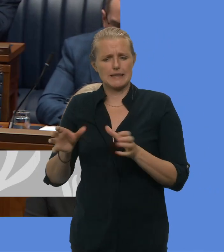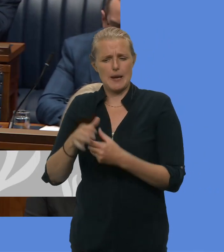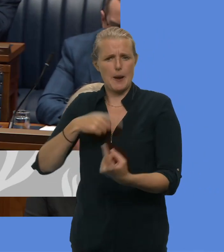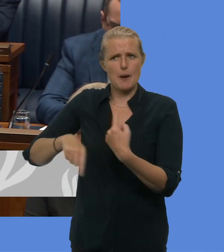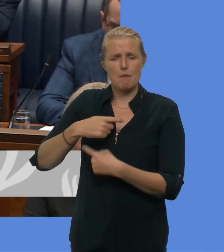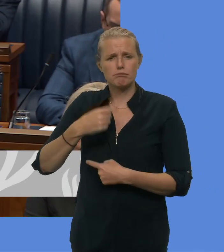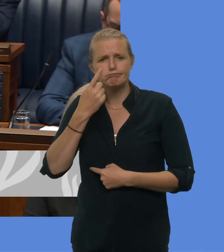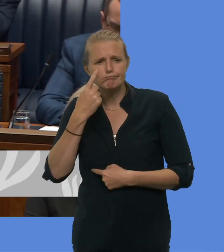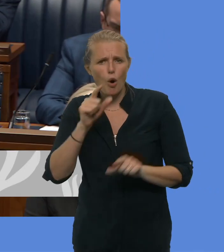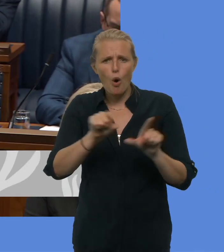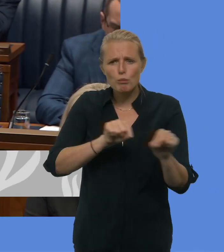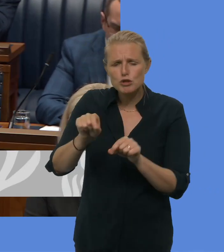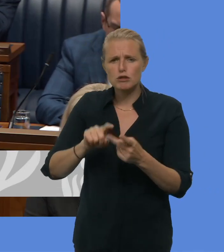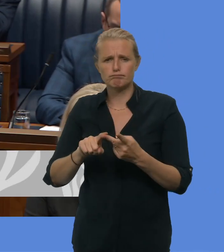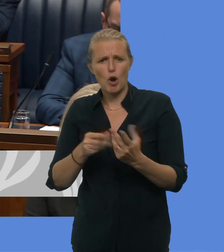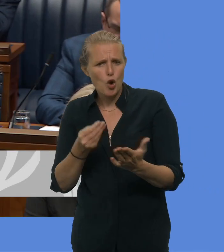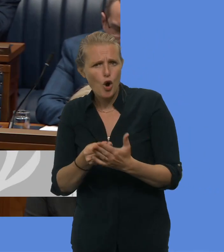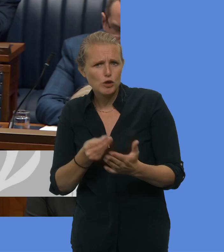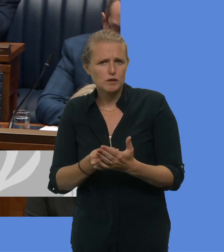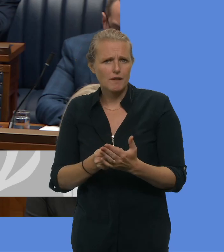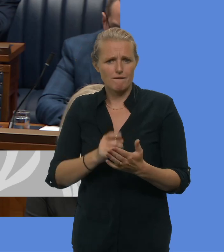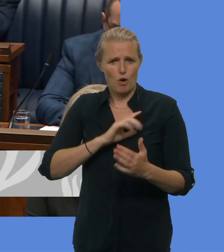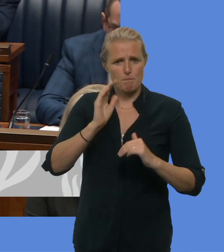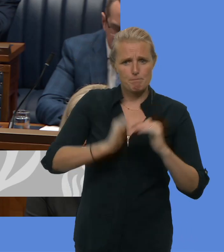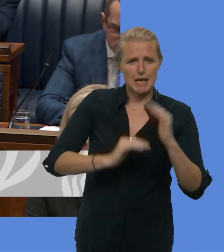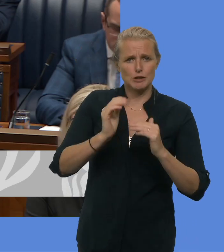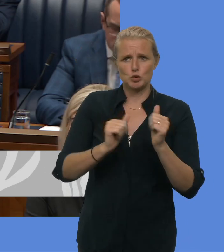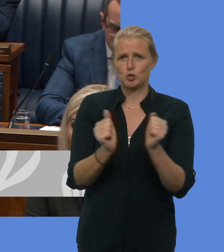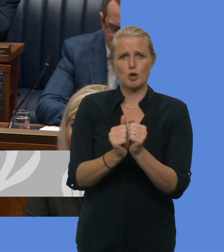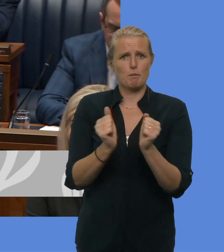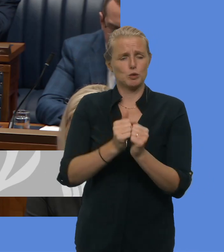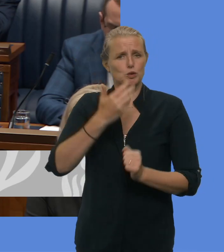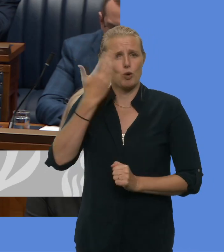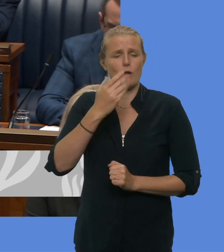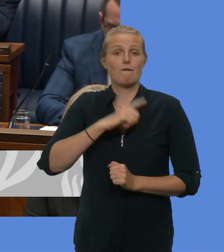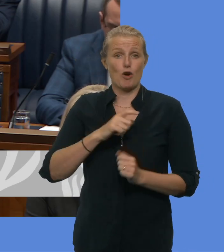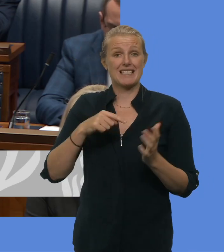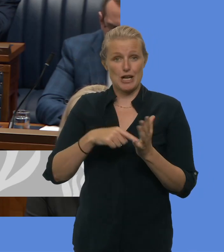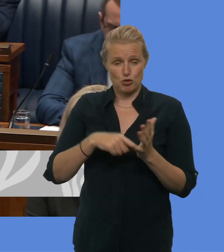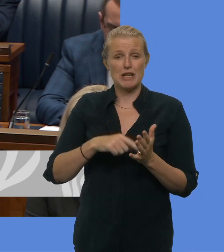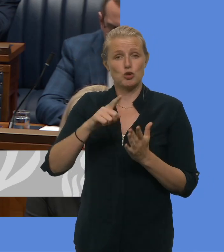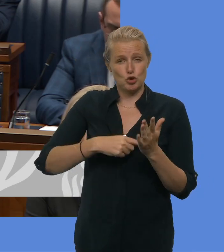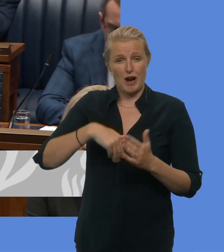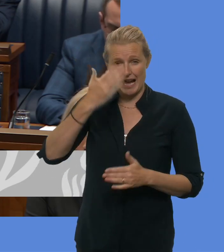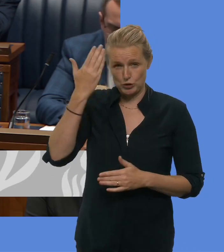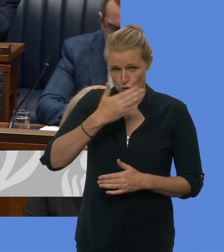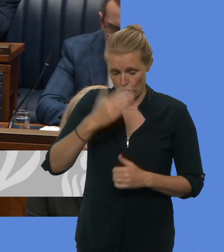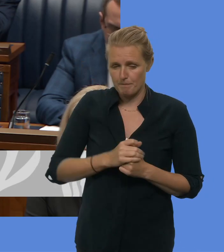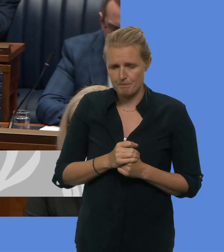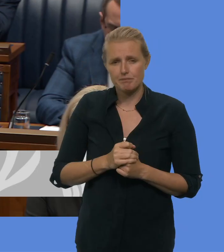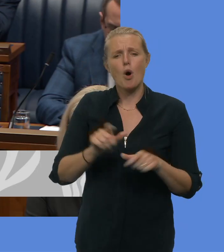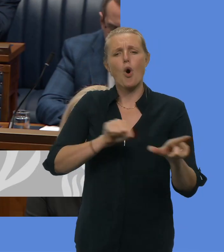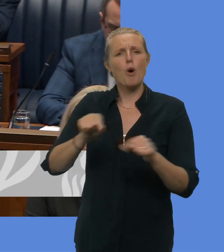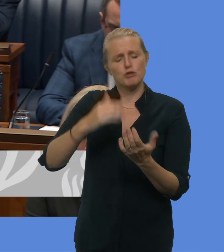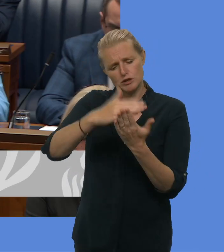options and costs to provide suitable accommodation for Tandragee Junior High School. A review of the options identified in the report